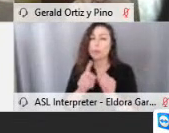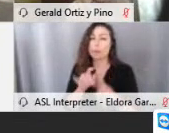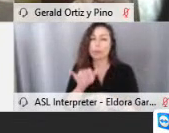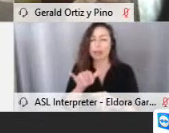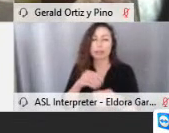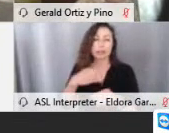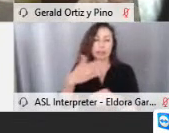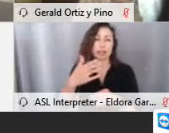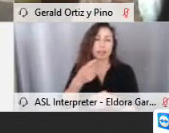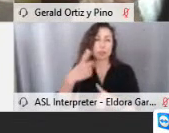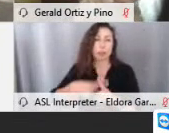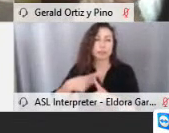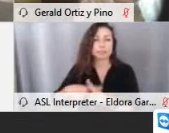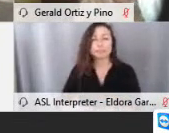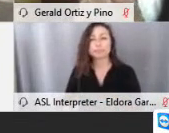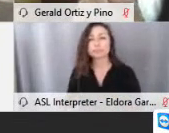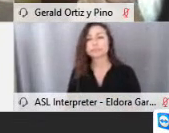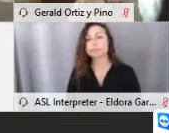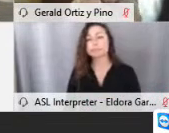coming months.